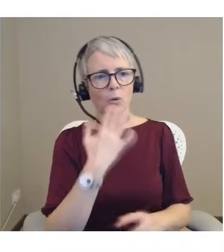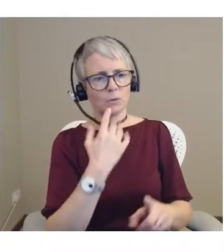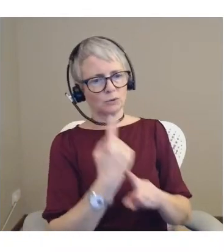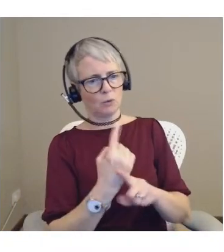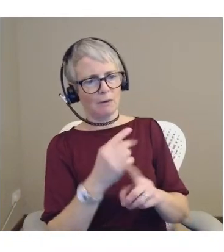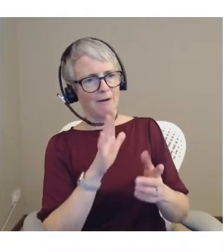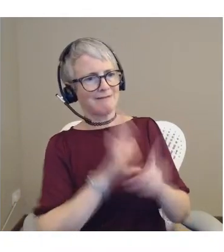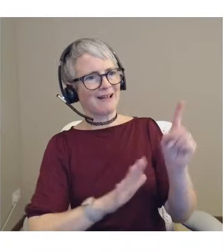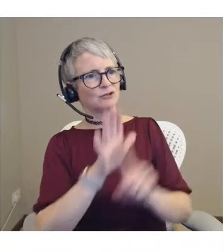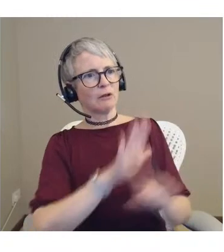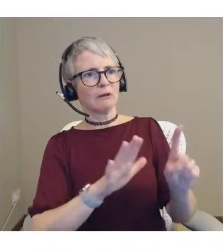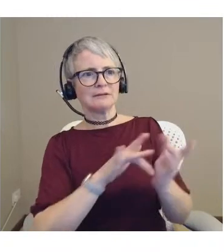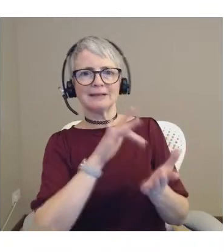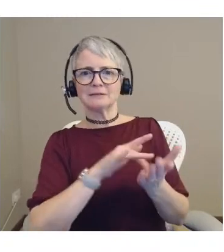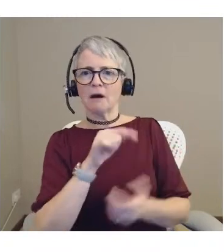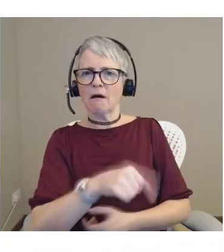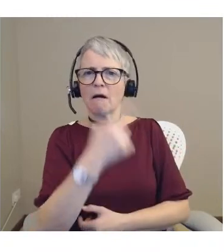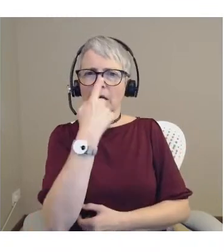think